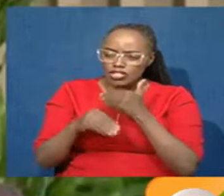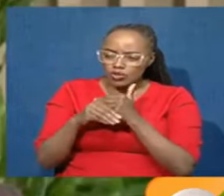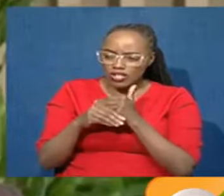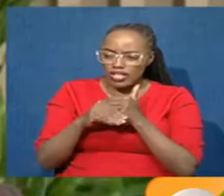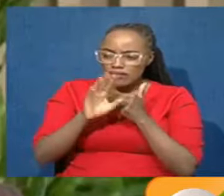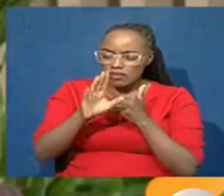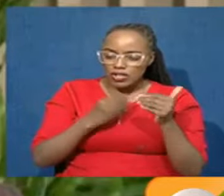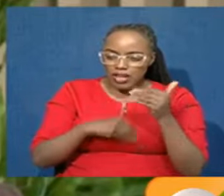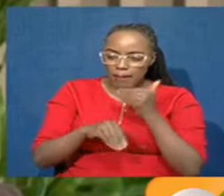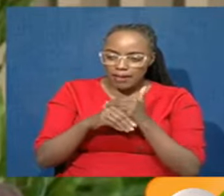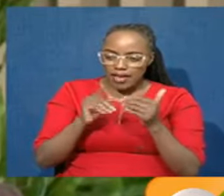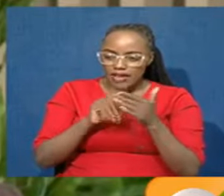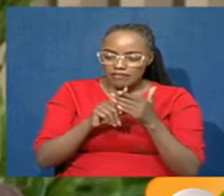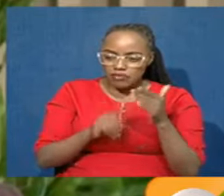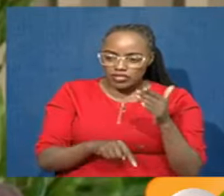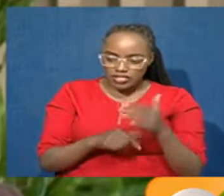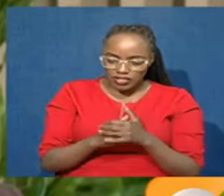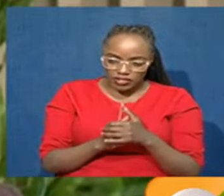me add this.